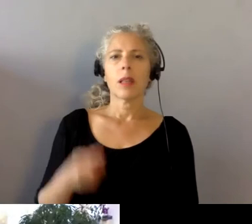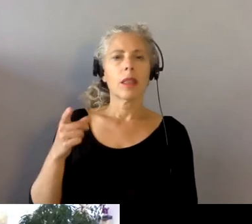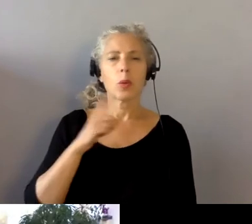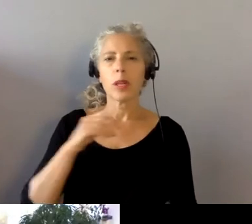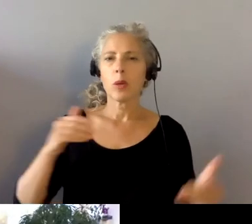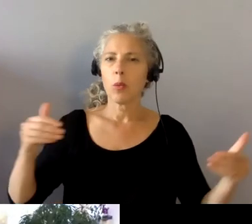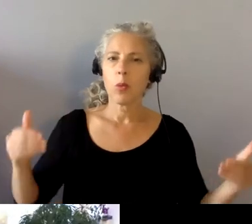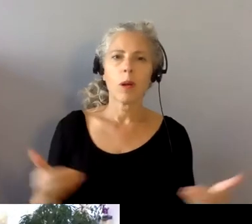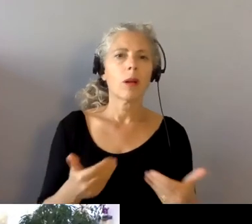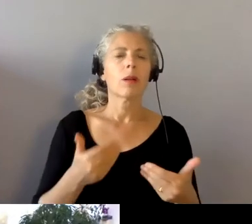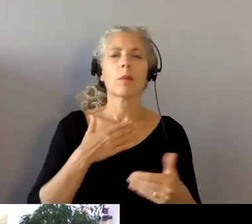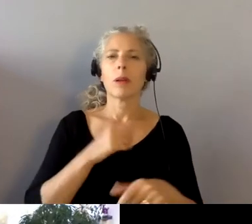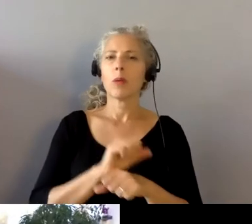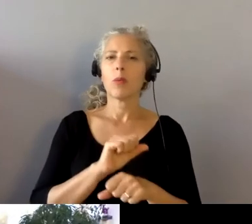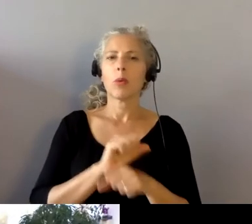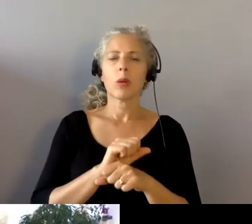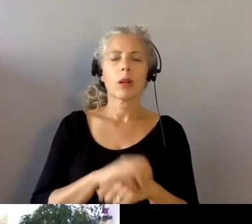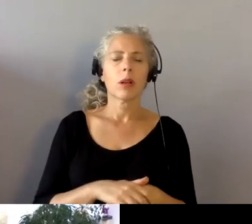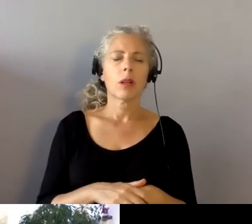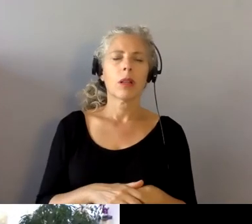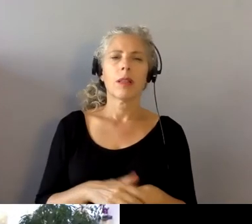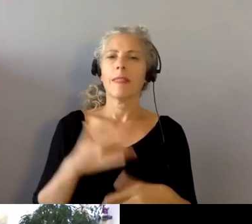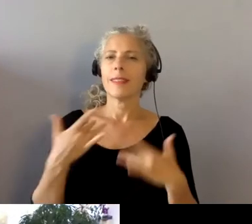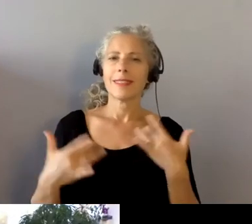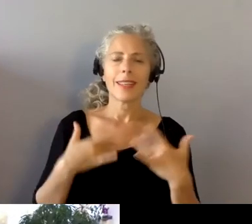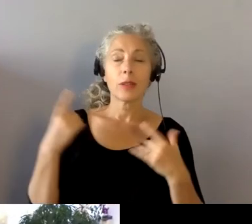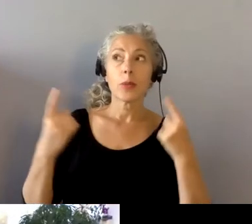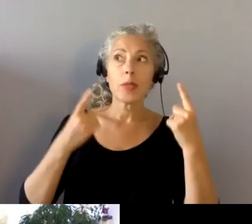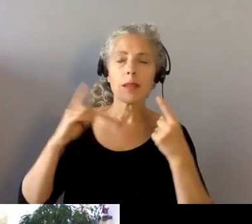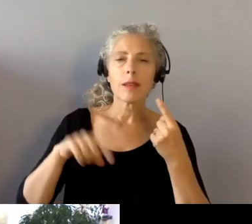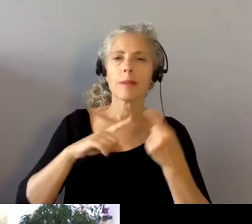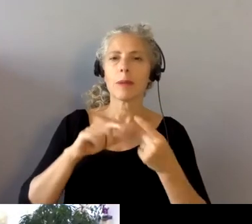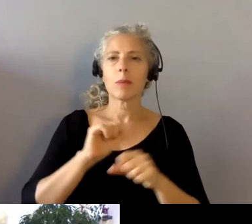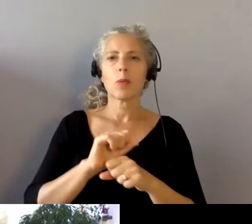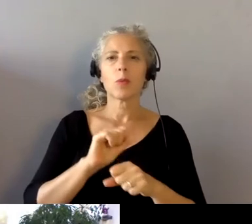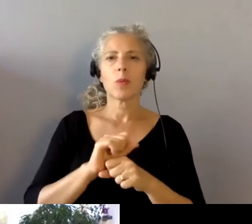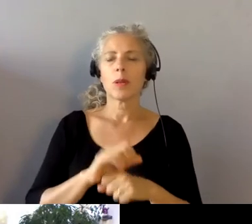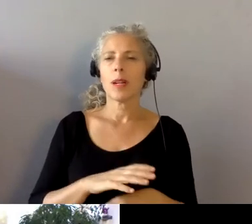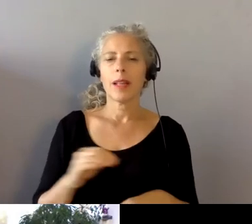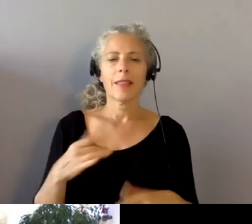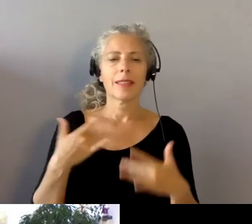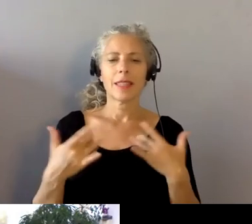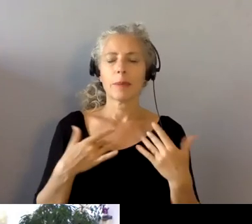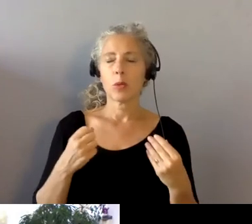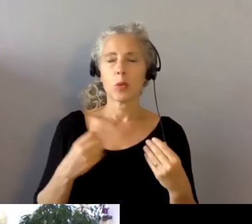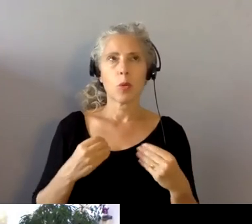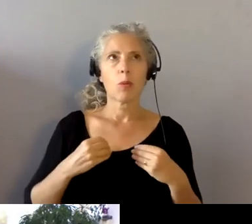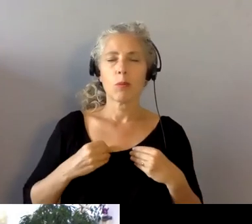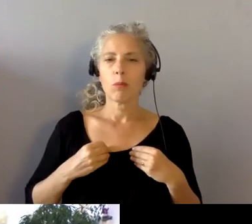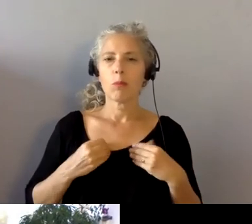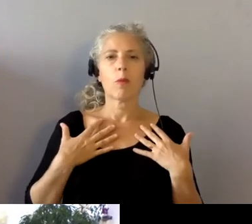of thinking around the work, the excitement around that was so palpable and so moving,